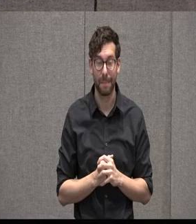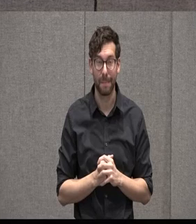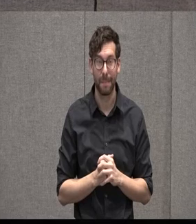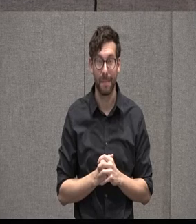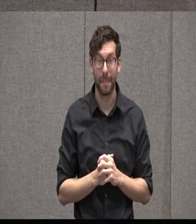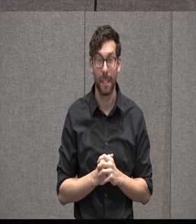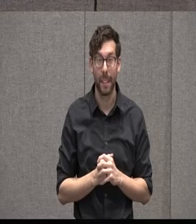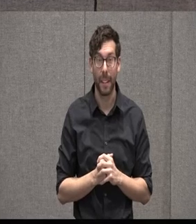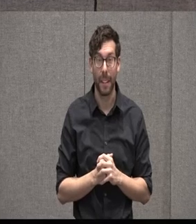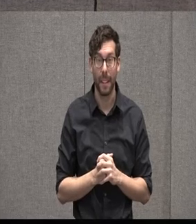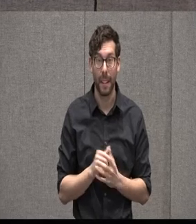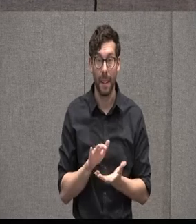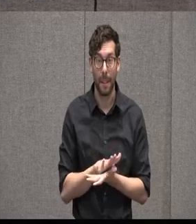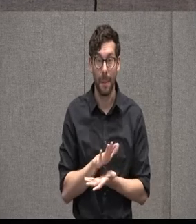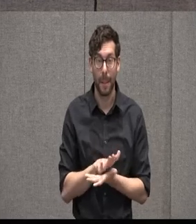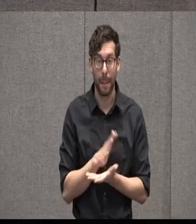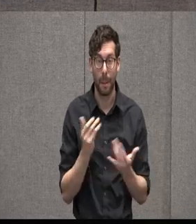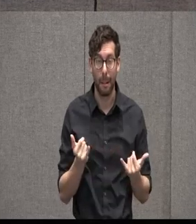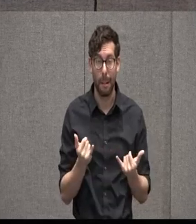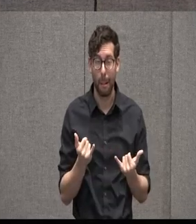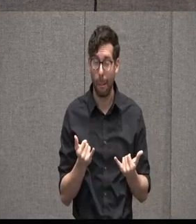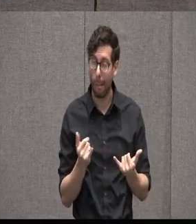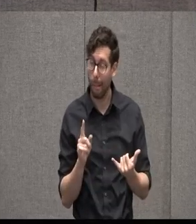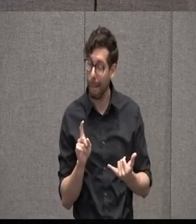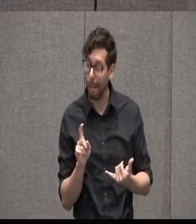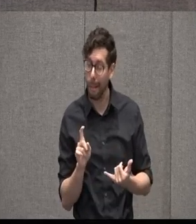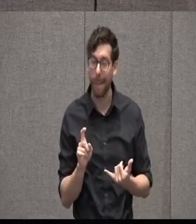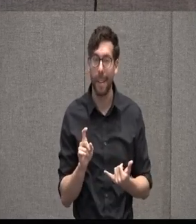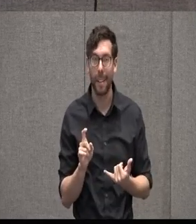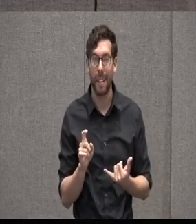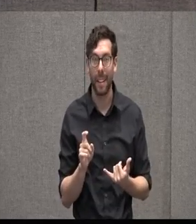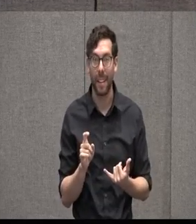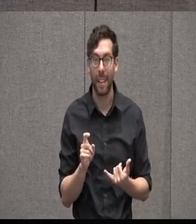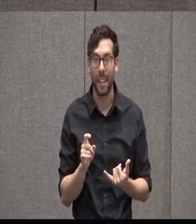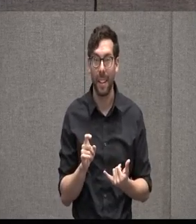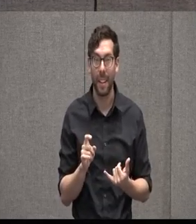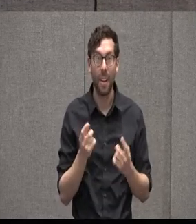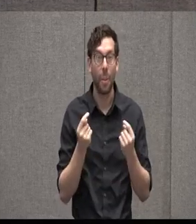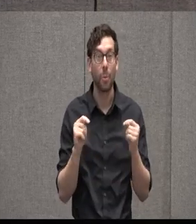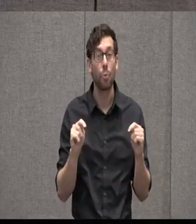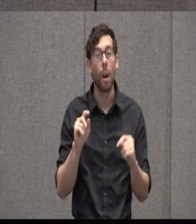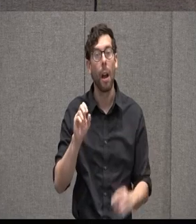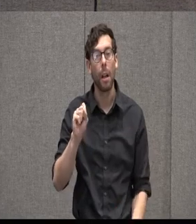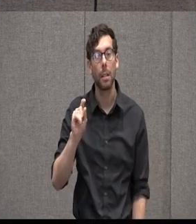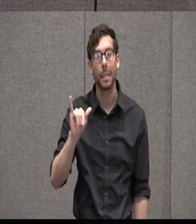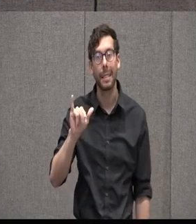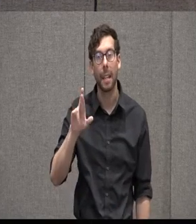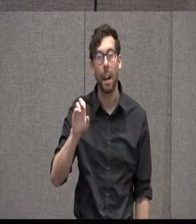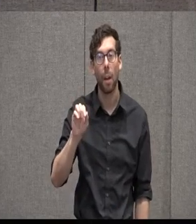How about this paper now? Let's try this styrofoam.